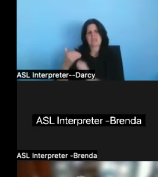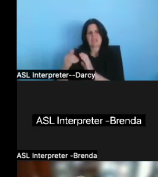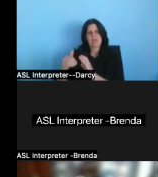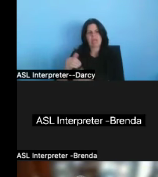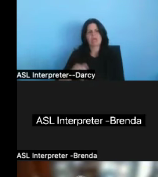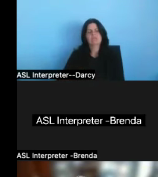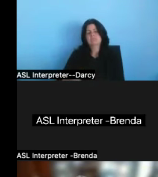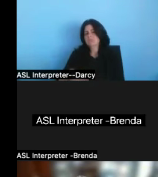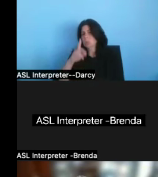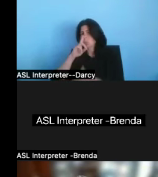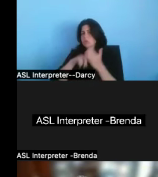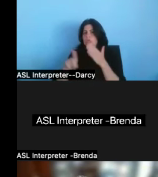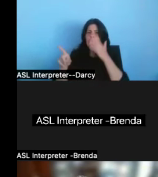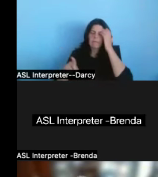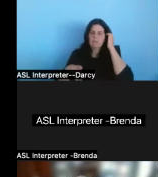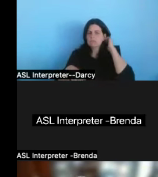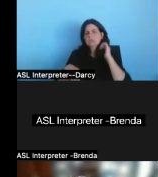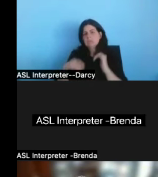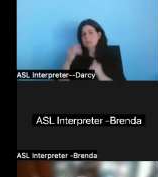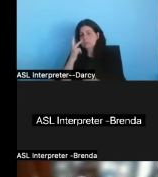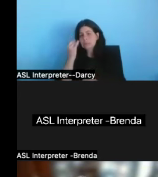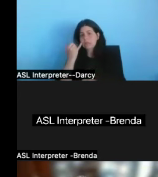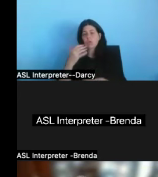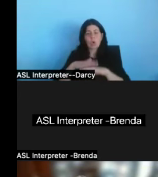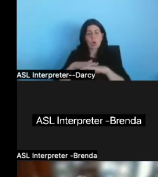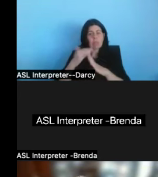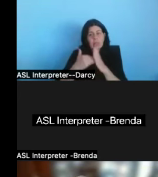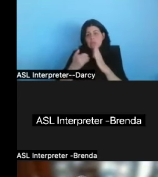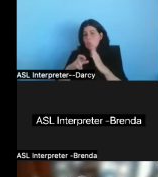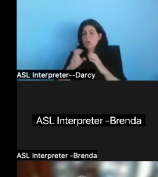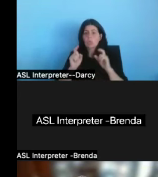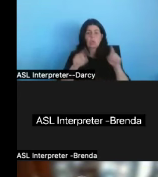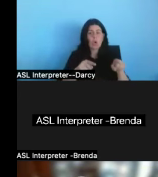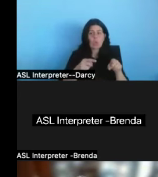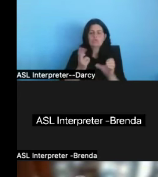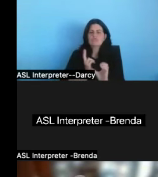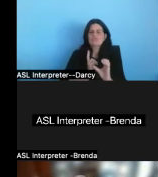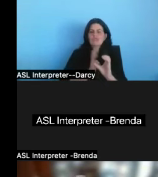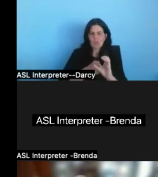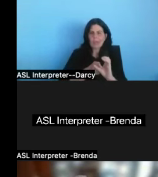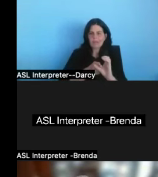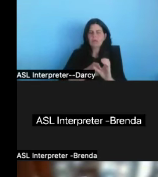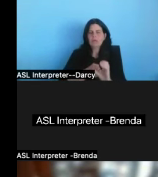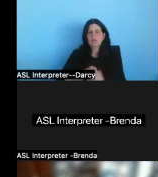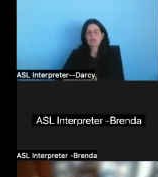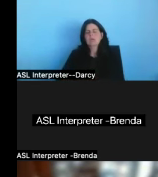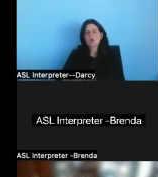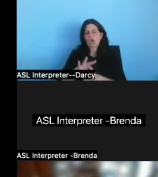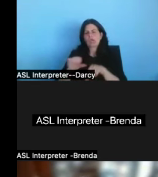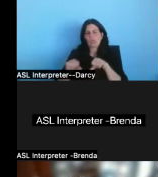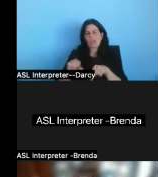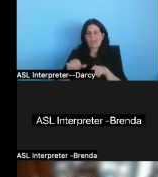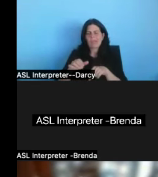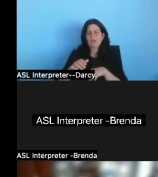you are, you can always go to earthquakecountry.org/join to join us if you're not. But that email had, I think, maybe